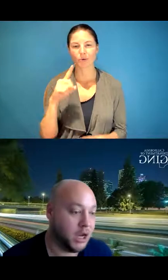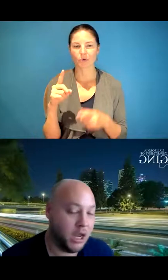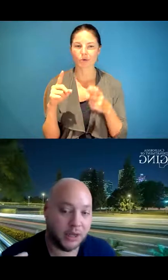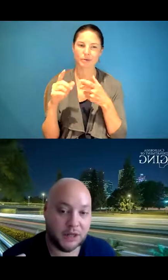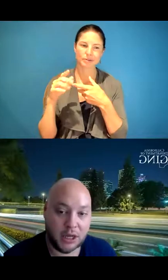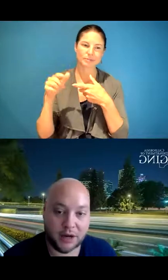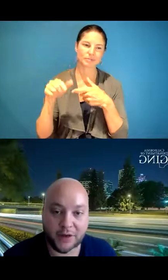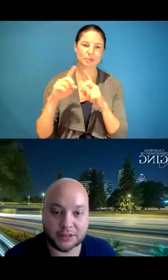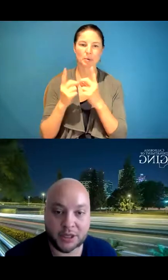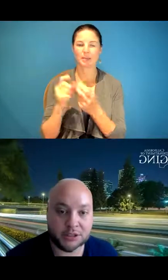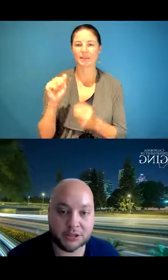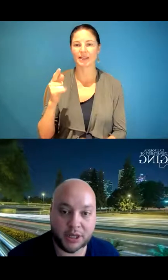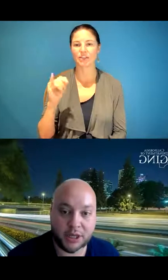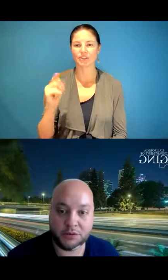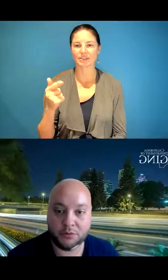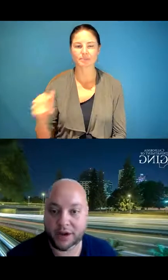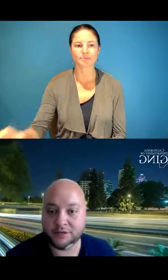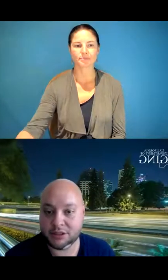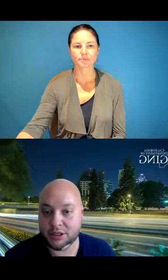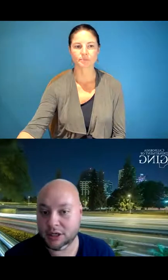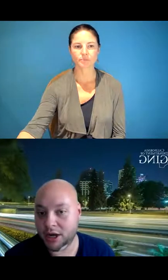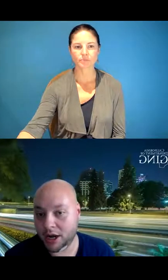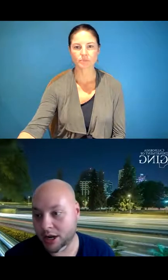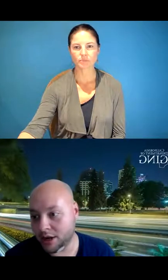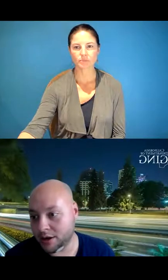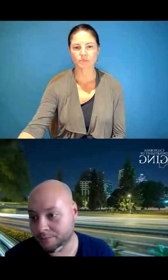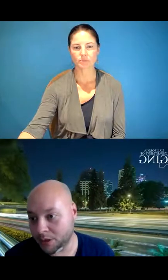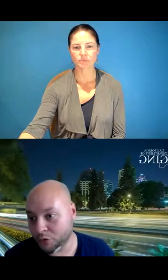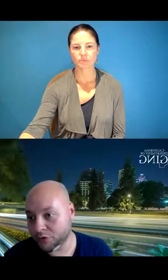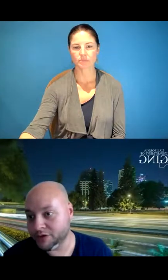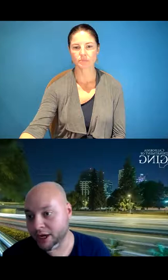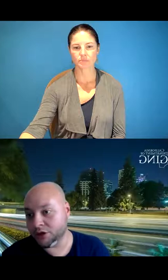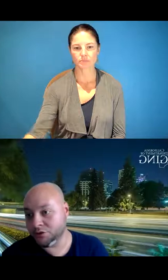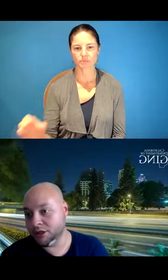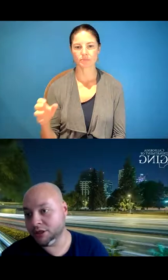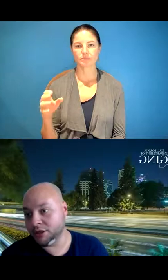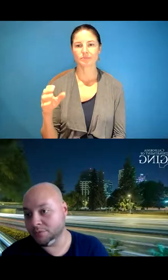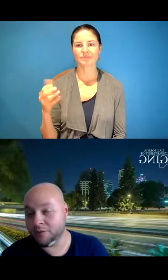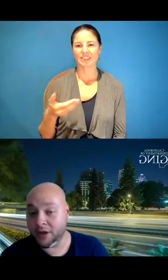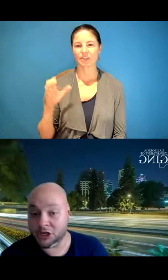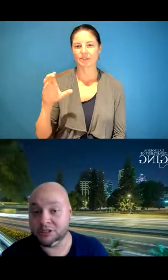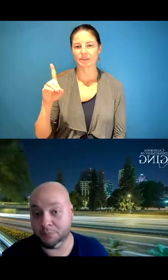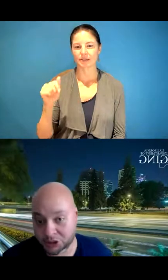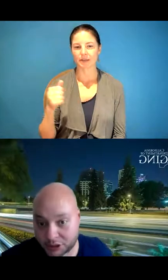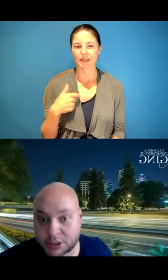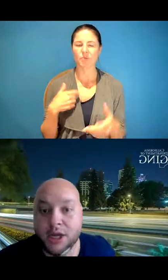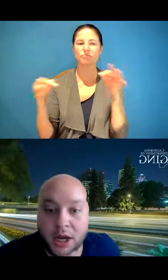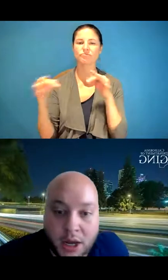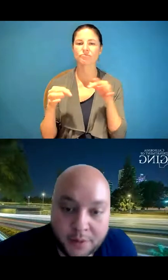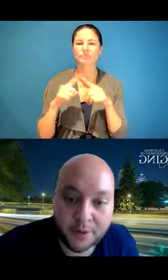over the investments that we have seen approved and included in the Department of Aging's